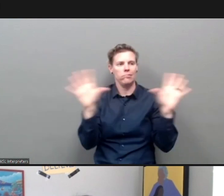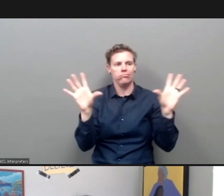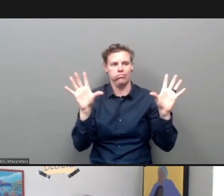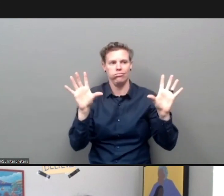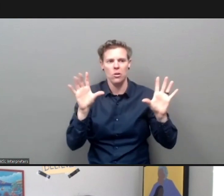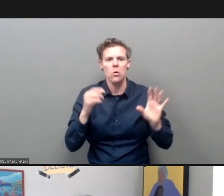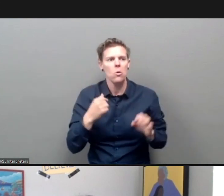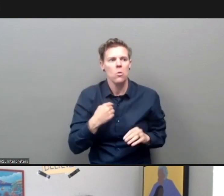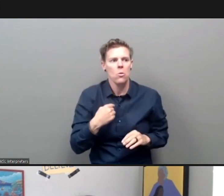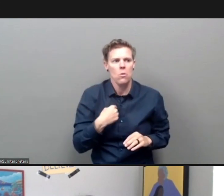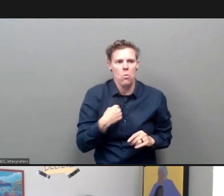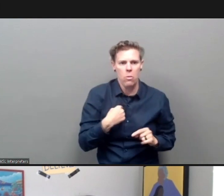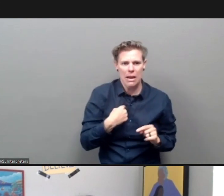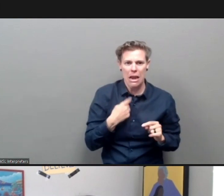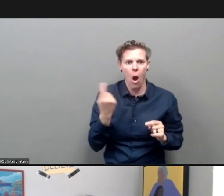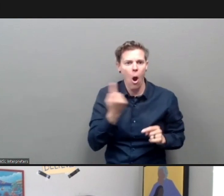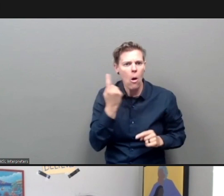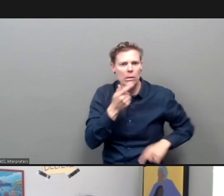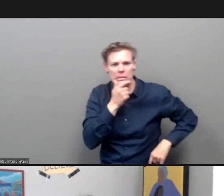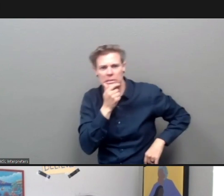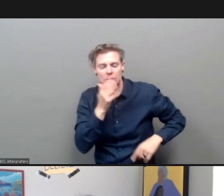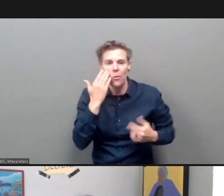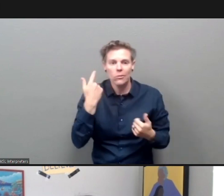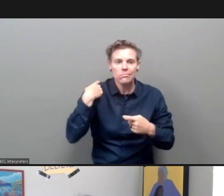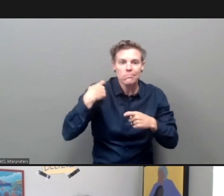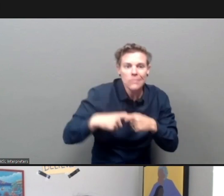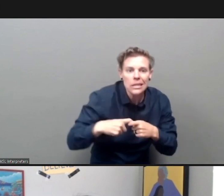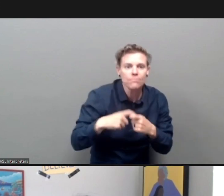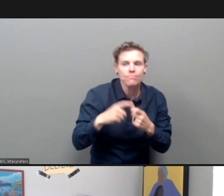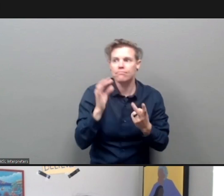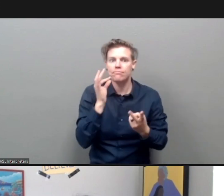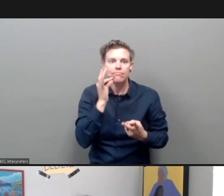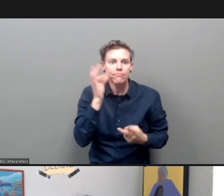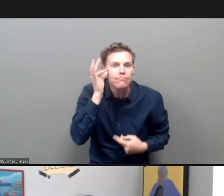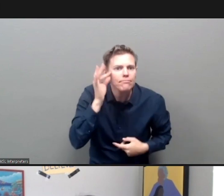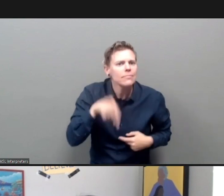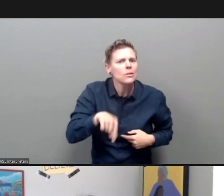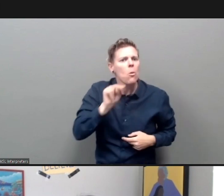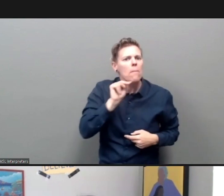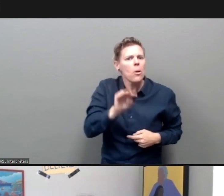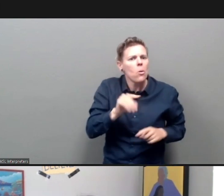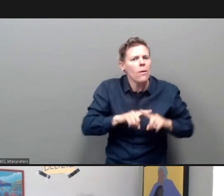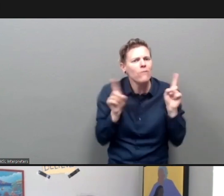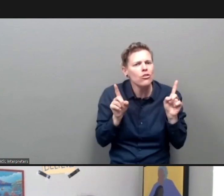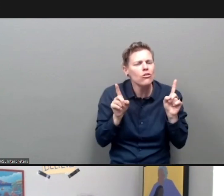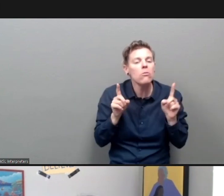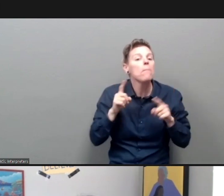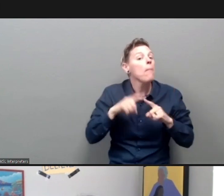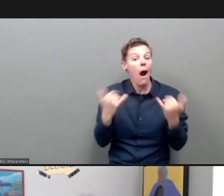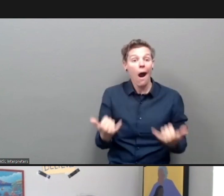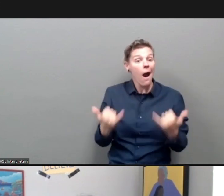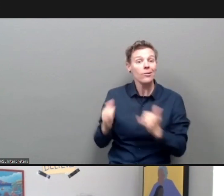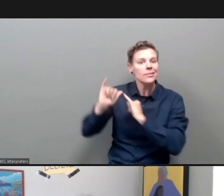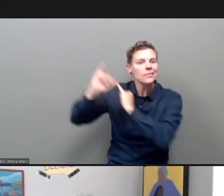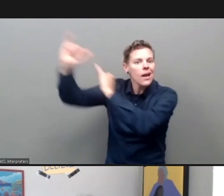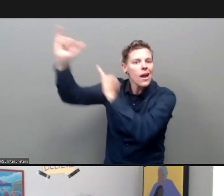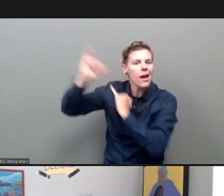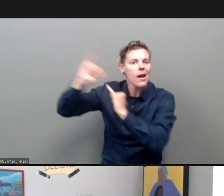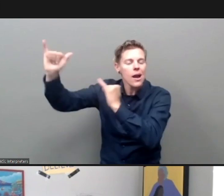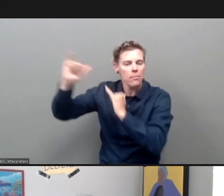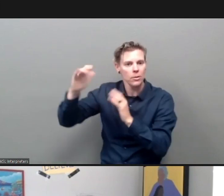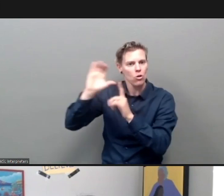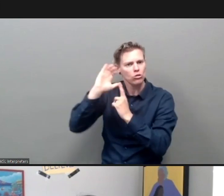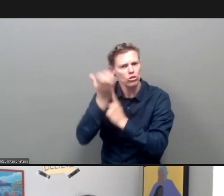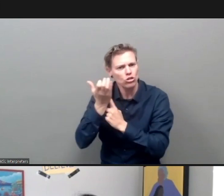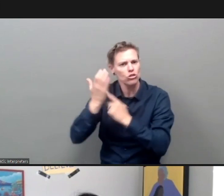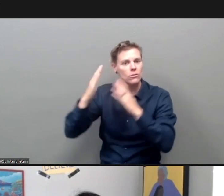then the other one is, does having the highest social vulnerability in the country, is that something that would